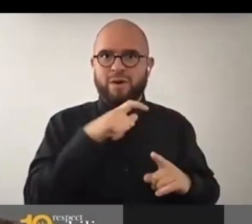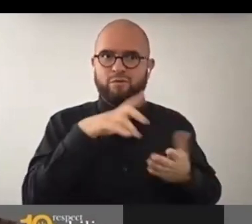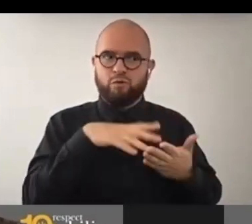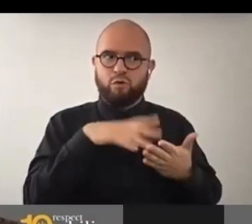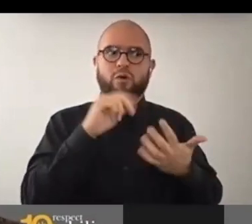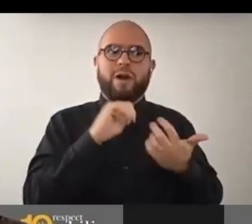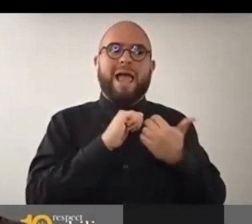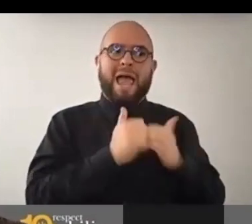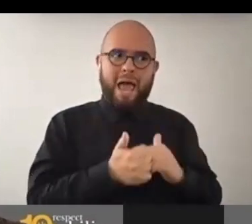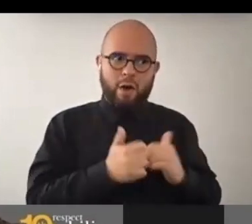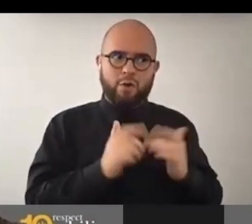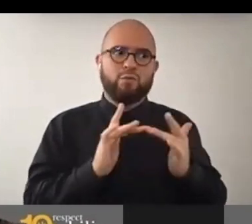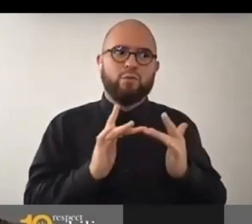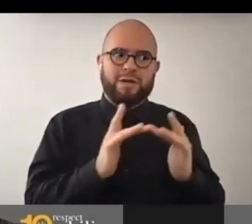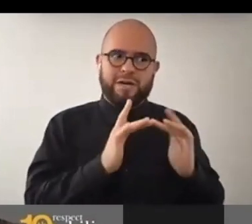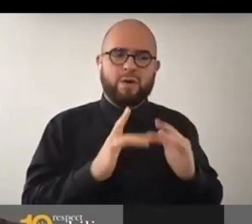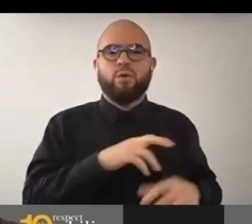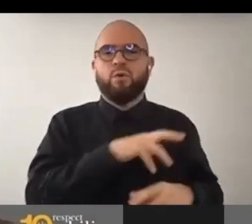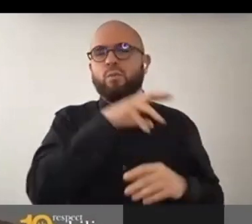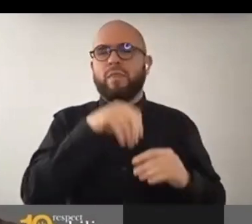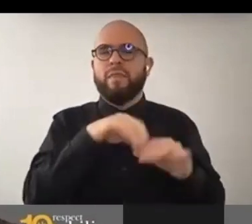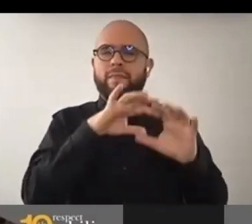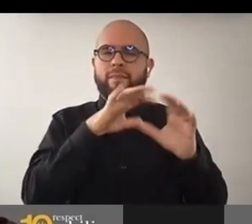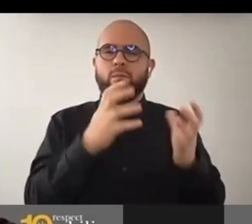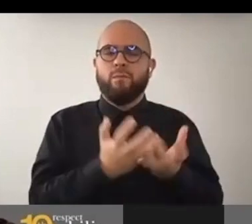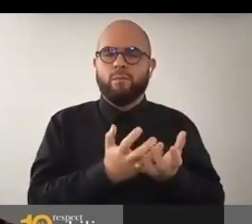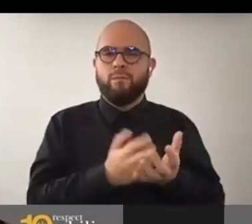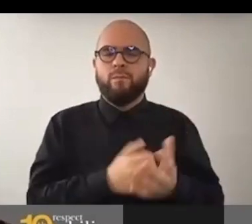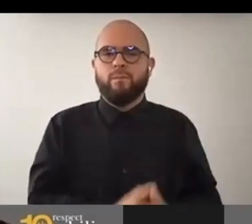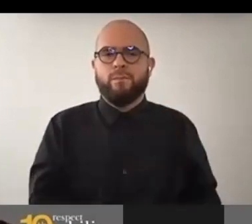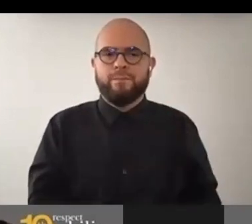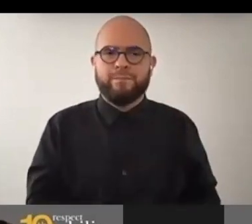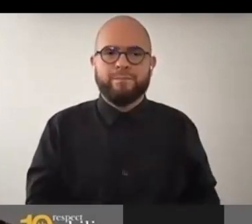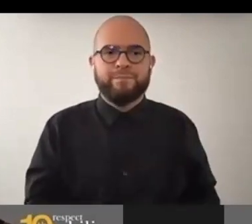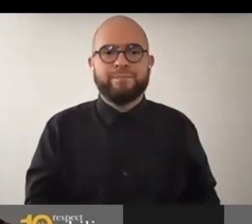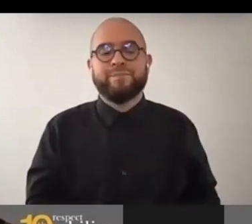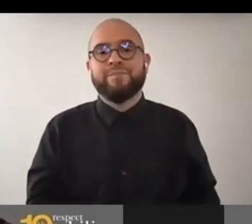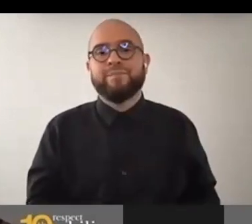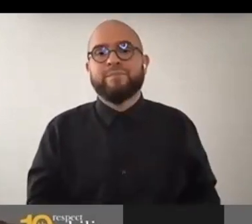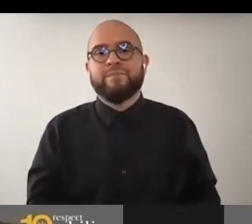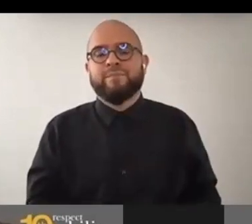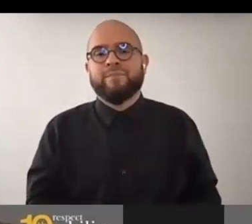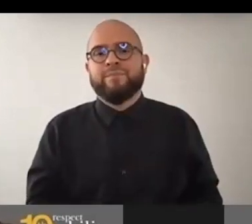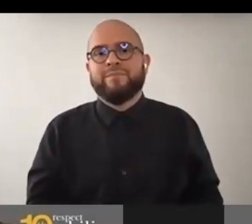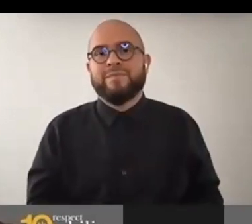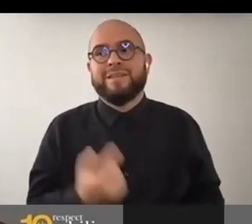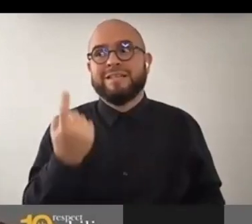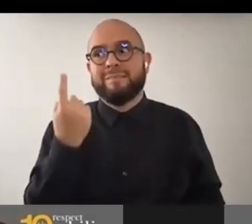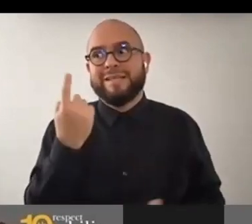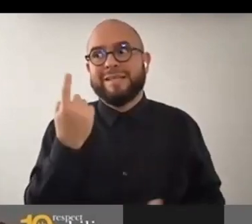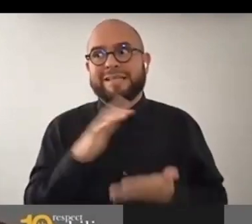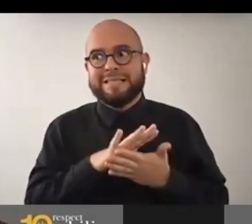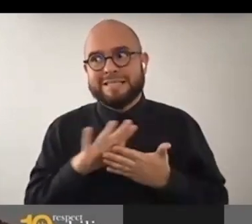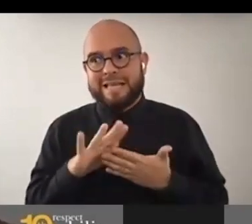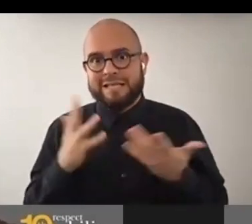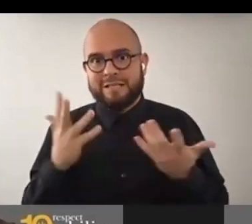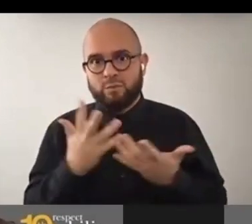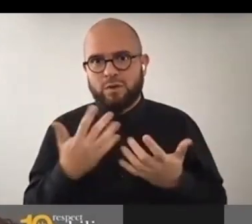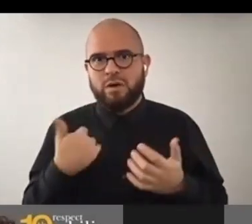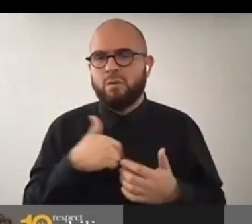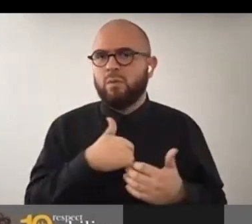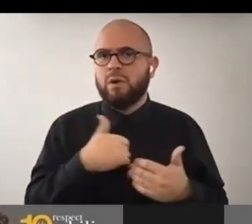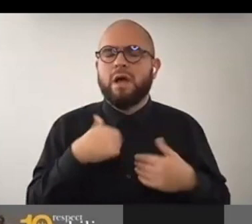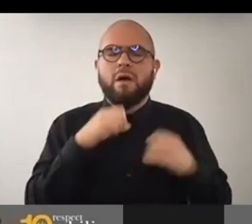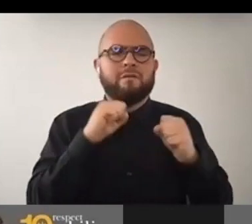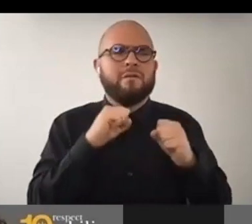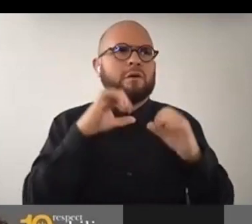that within this realm. And the nice thing about it is we have so many amazing mentors here at Respectability